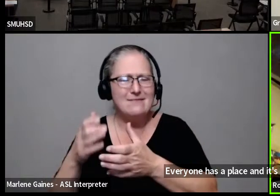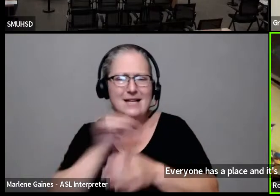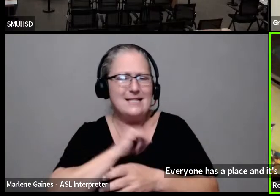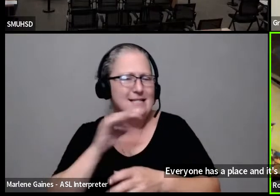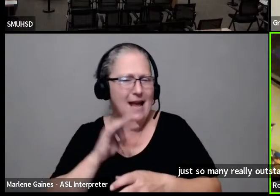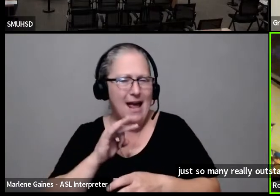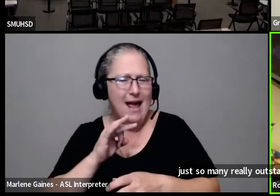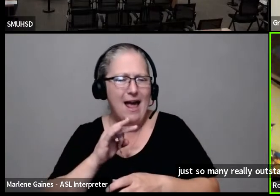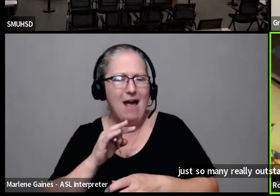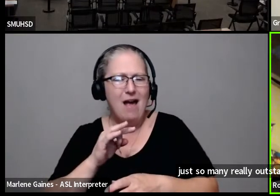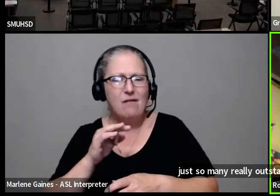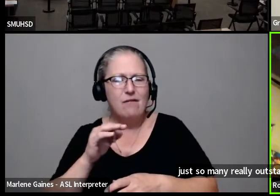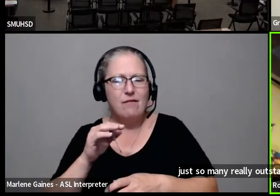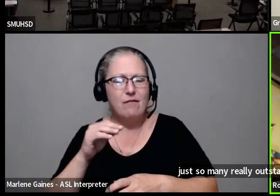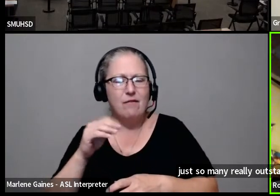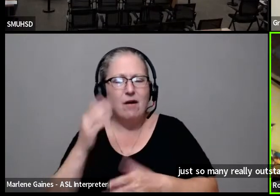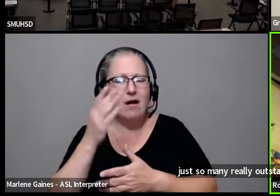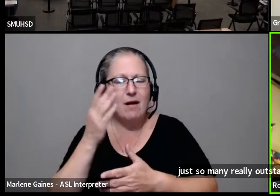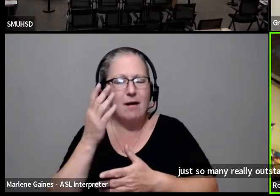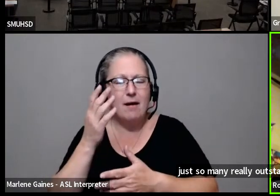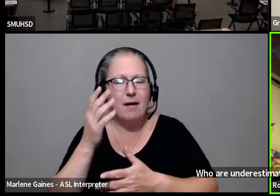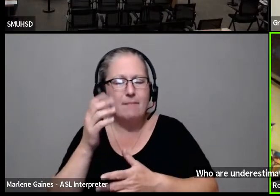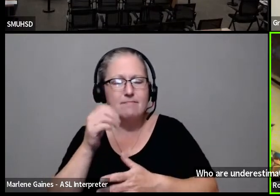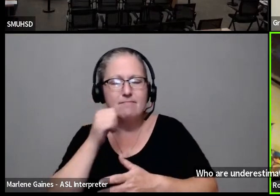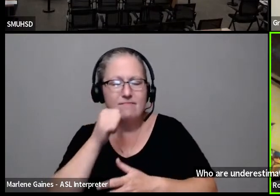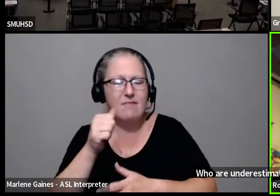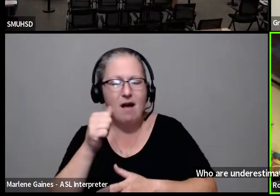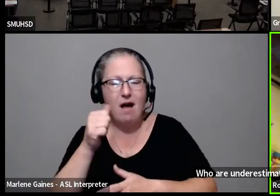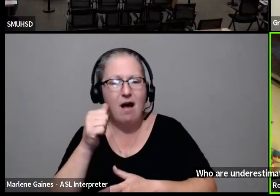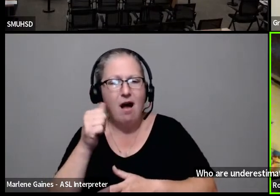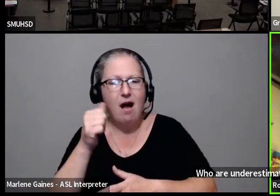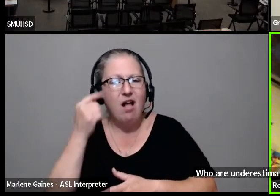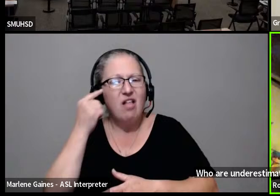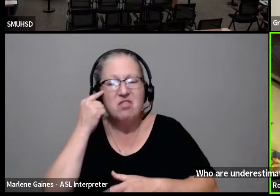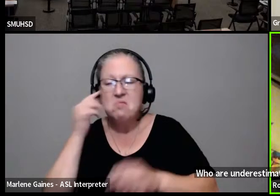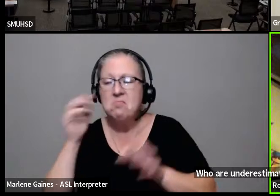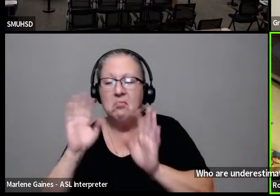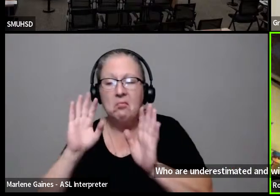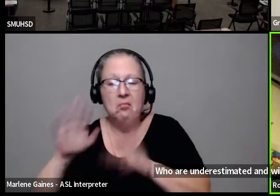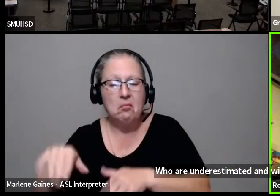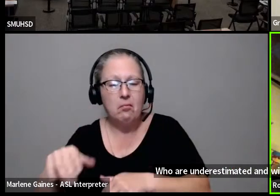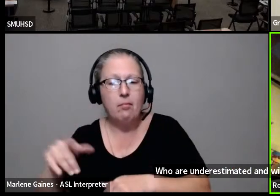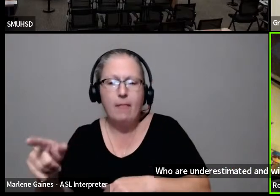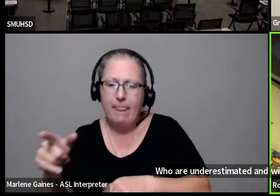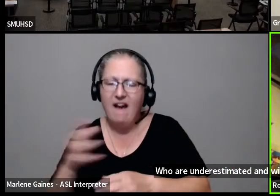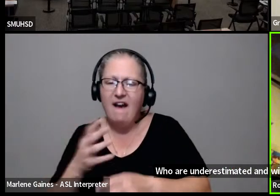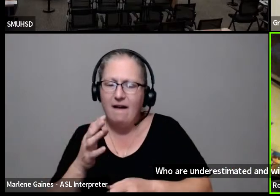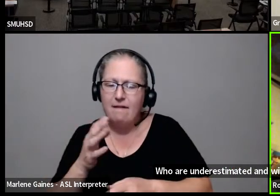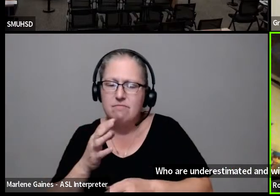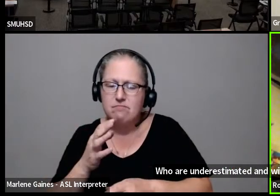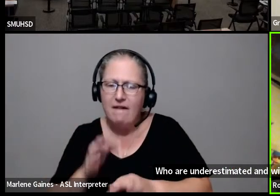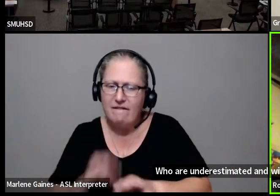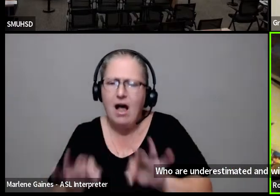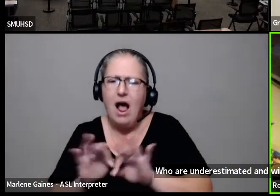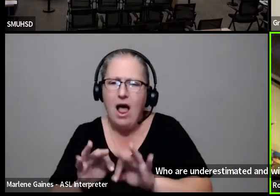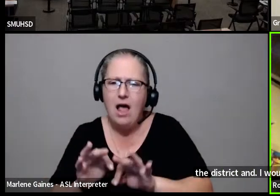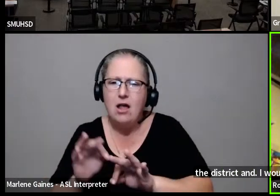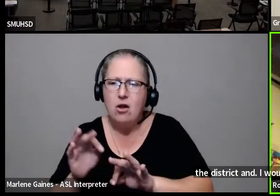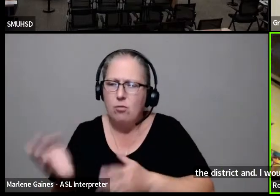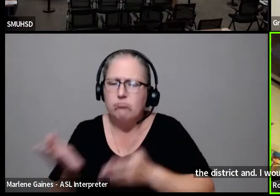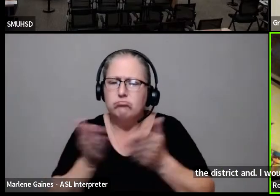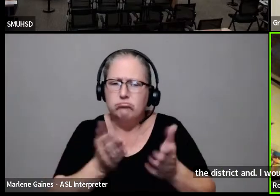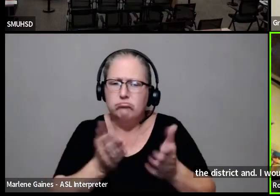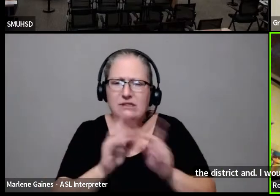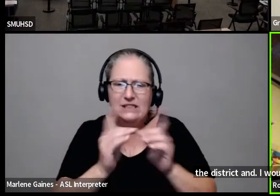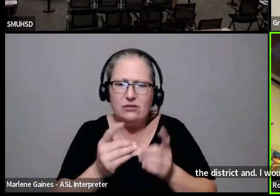who are underestimated and with the value they can bring the district. And I would somehow like to promote that.